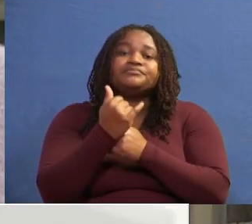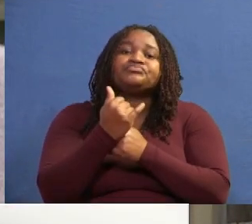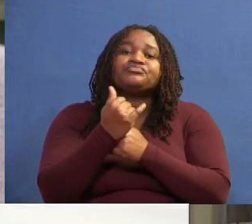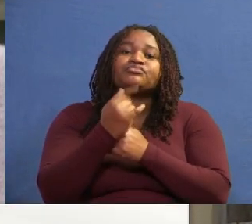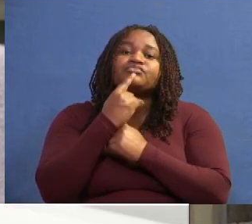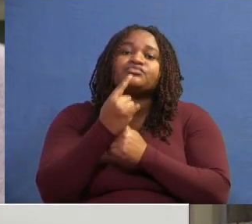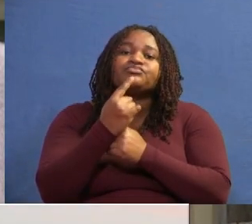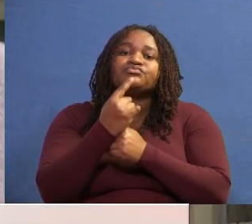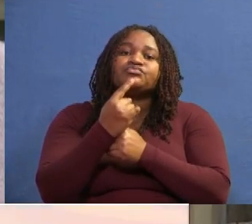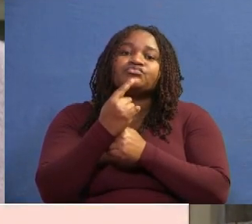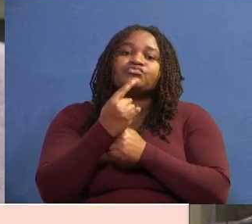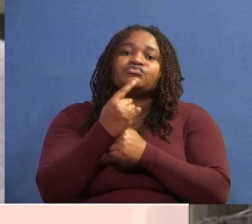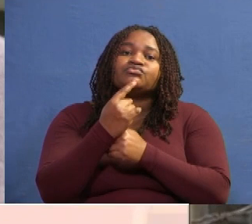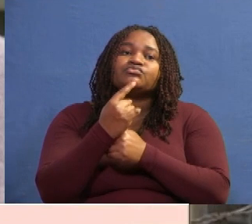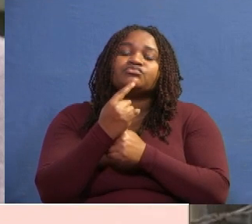Kwa hivyo